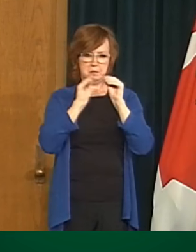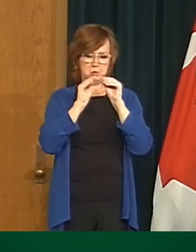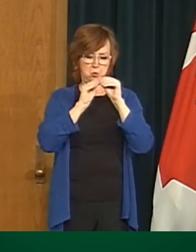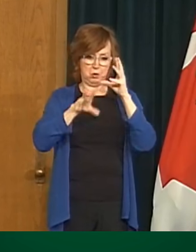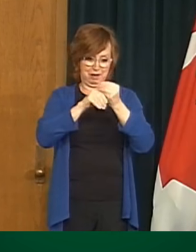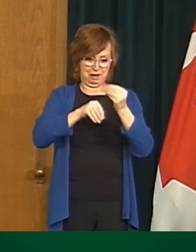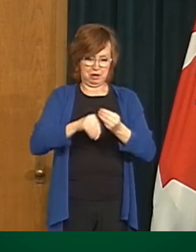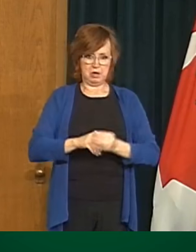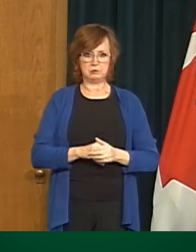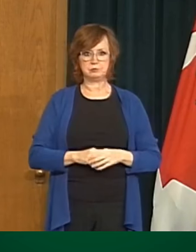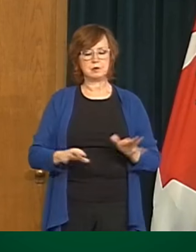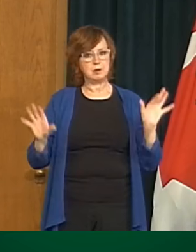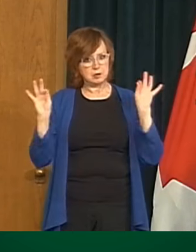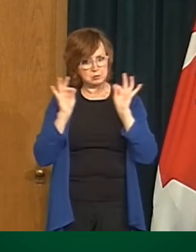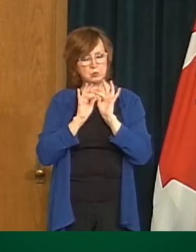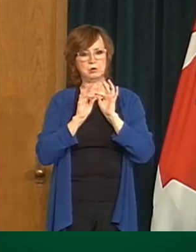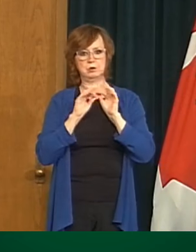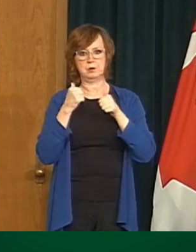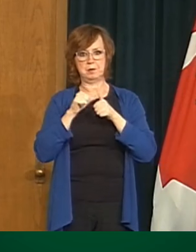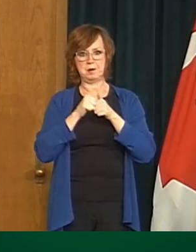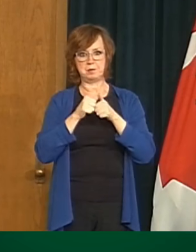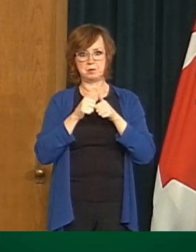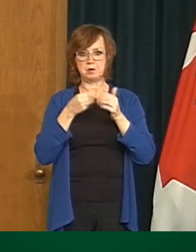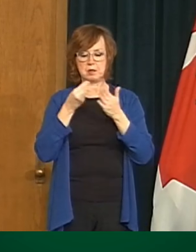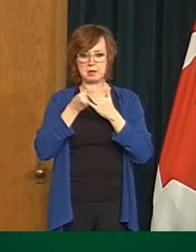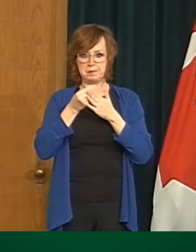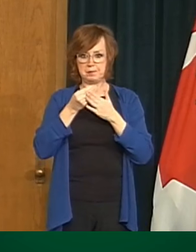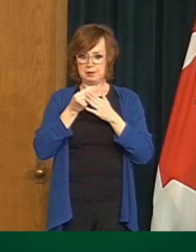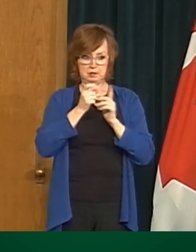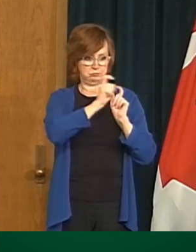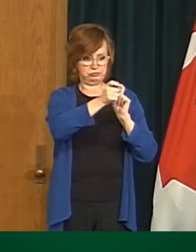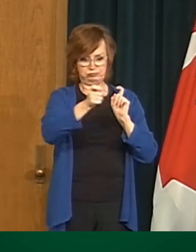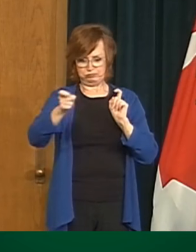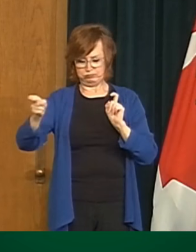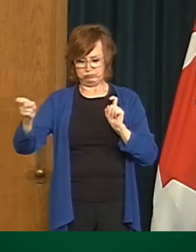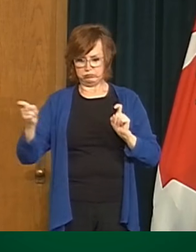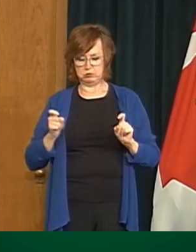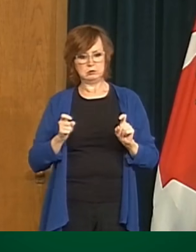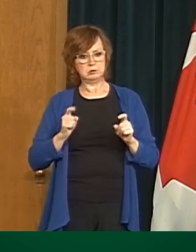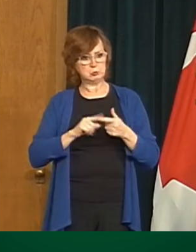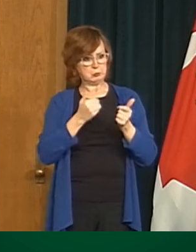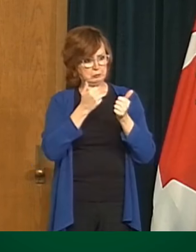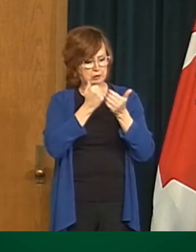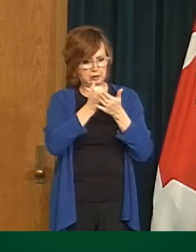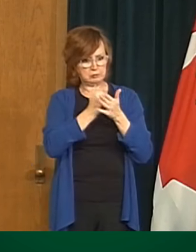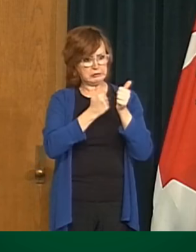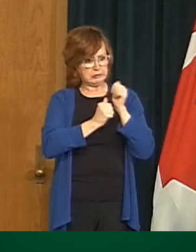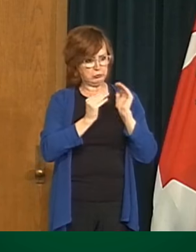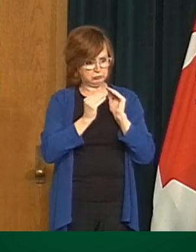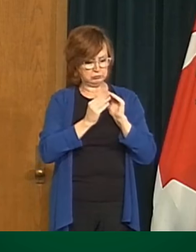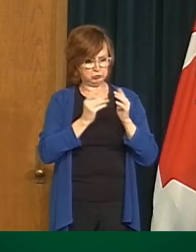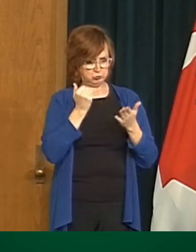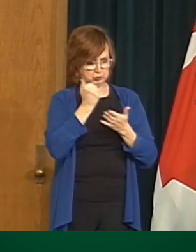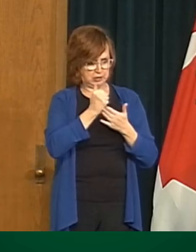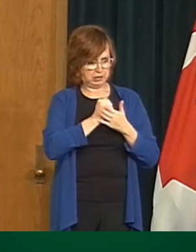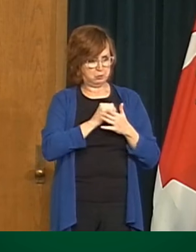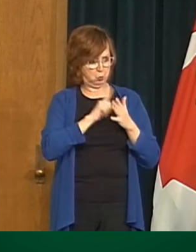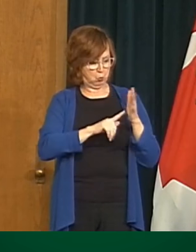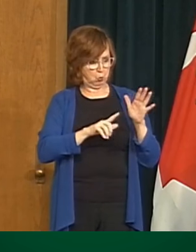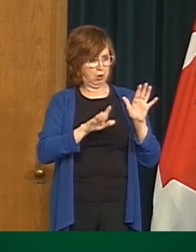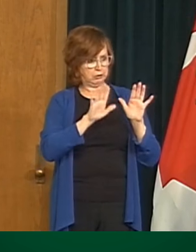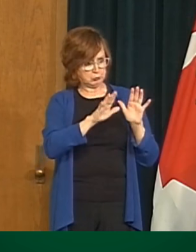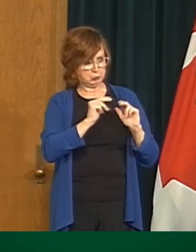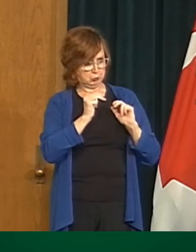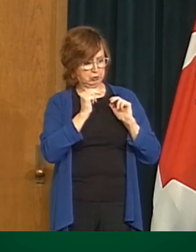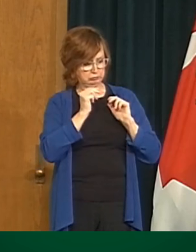funding will have a significant impact in assisting municipalities with priority infrastructure projects, boosting our construction